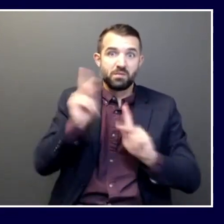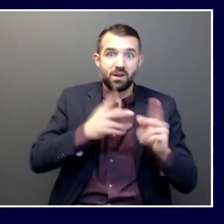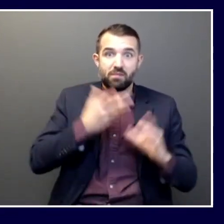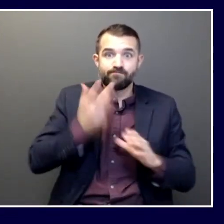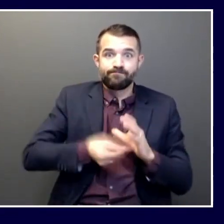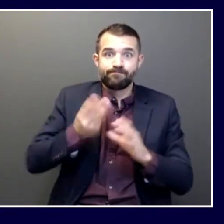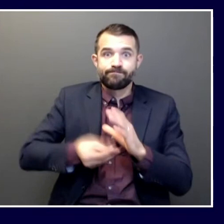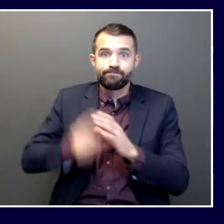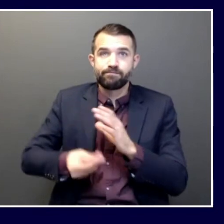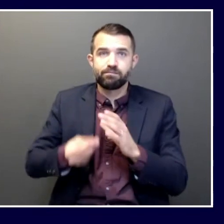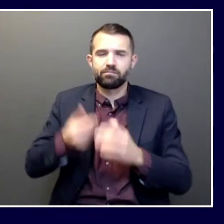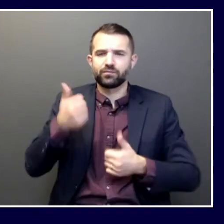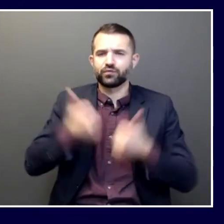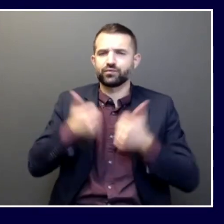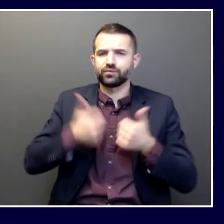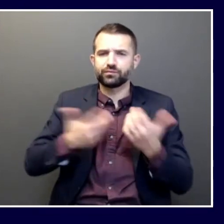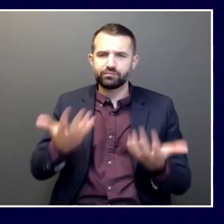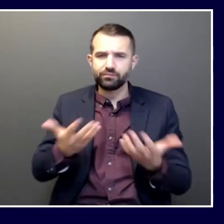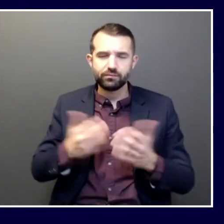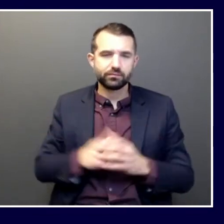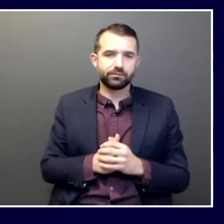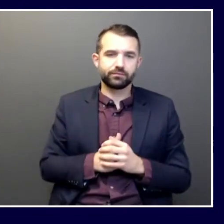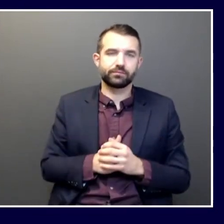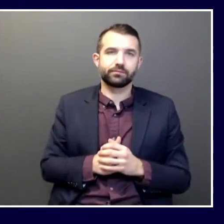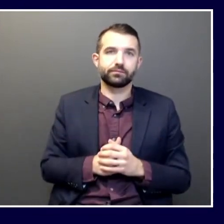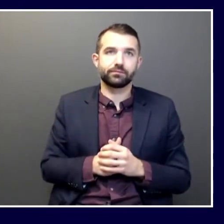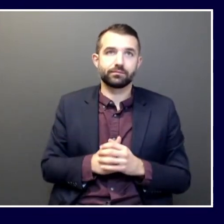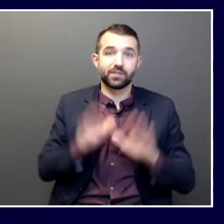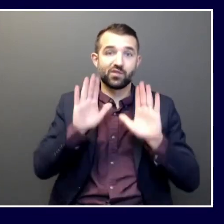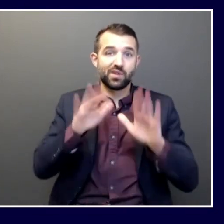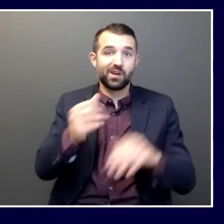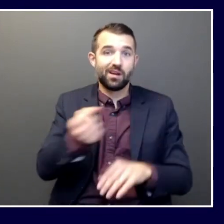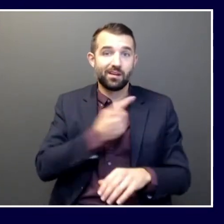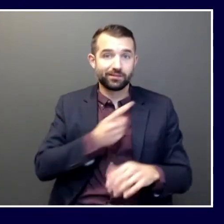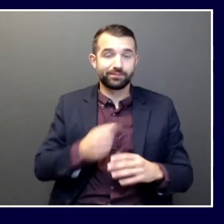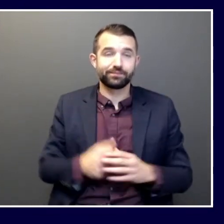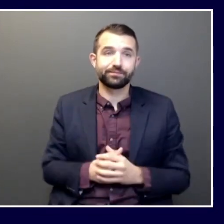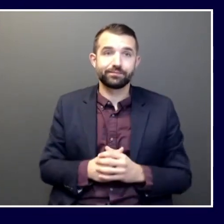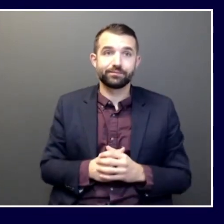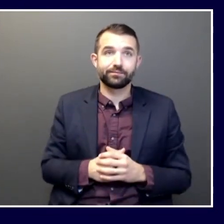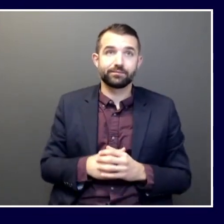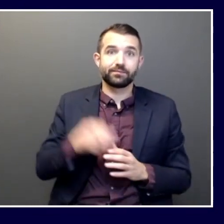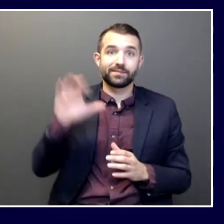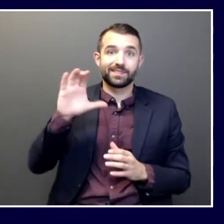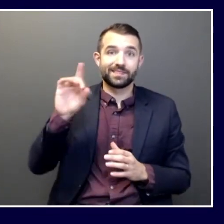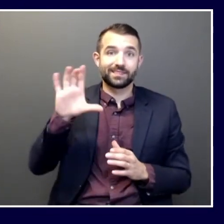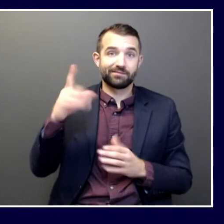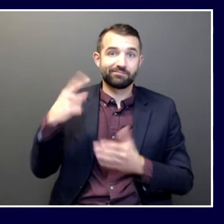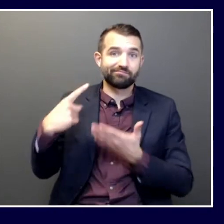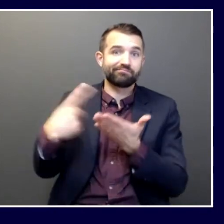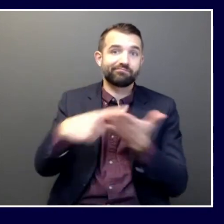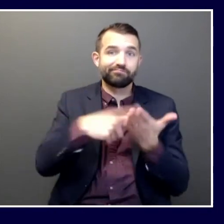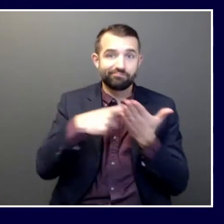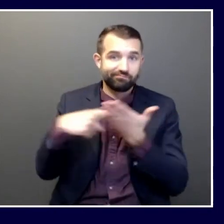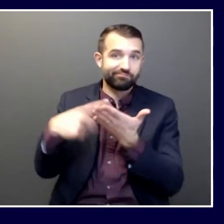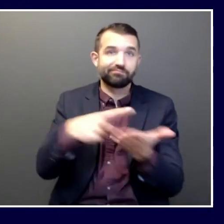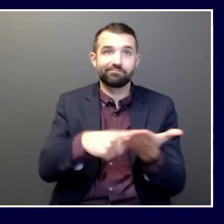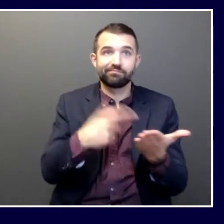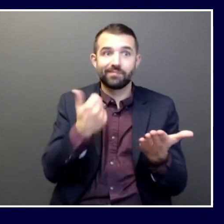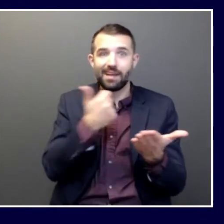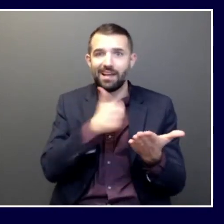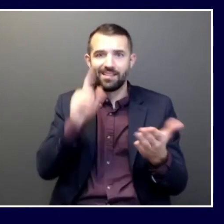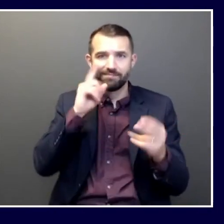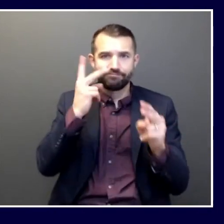Rachel. Our team and I we've been talking about that to try to get a better handle on that. We're actually working on more